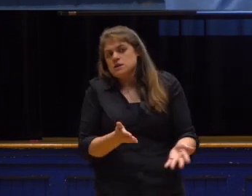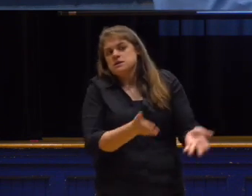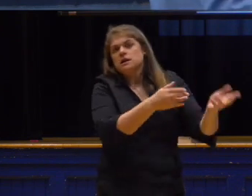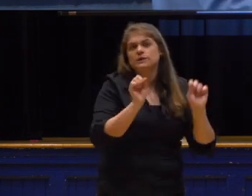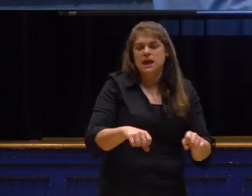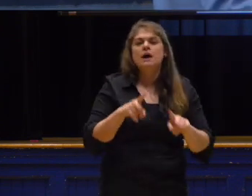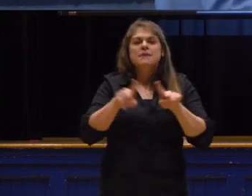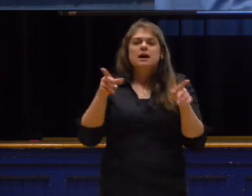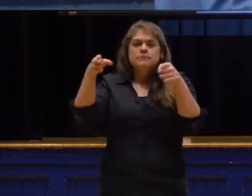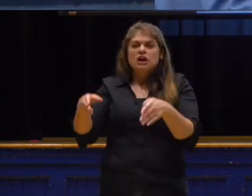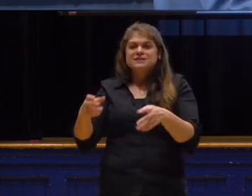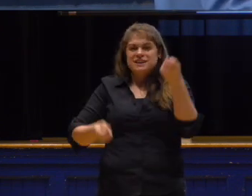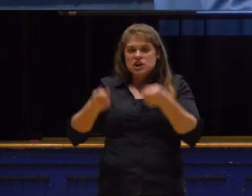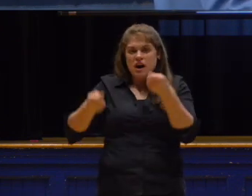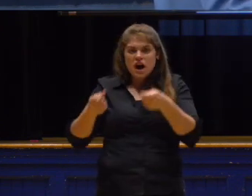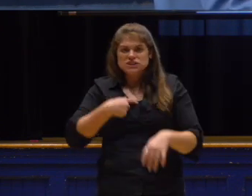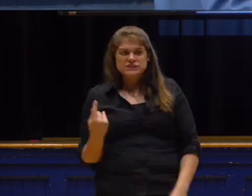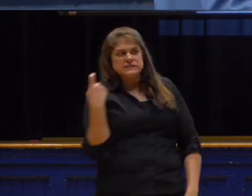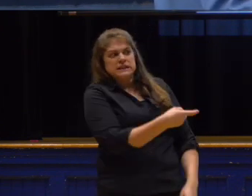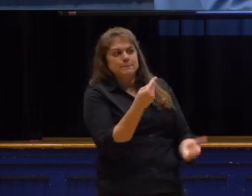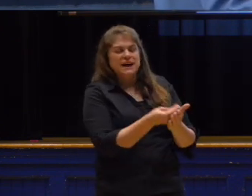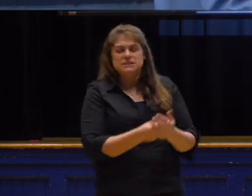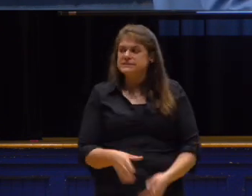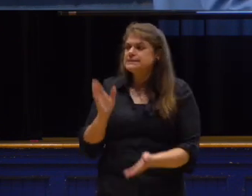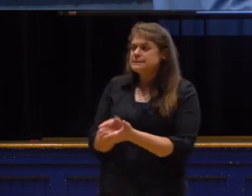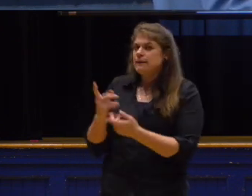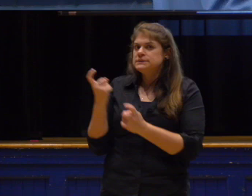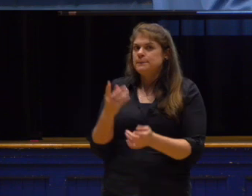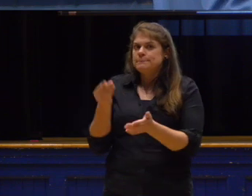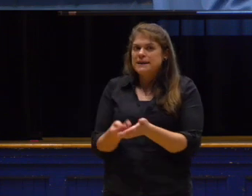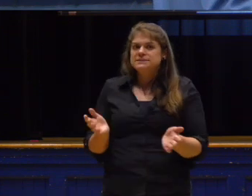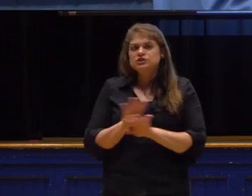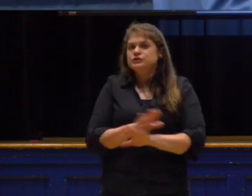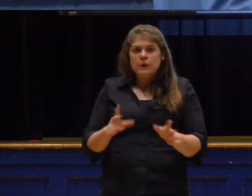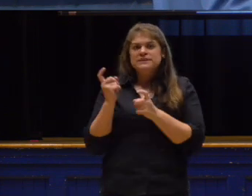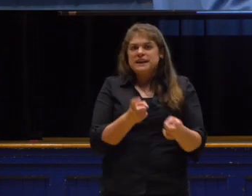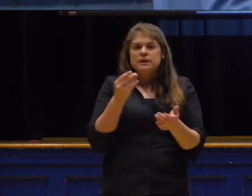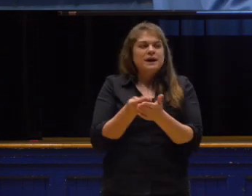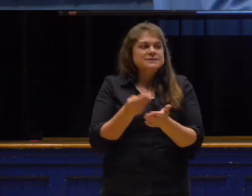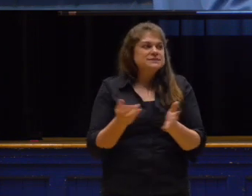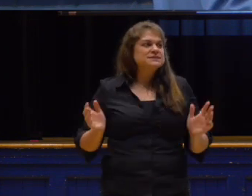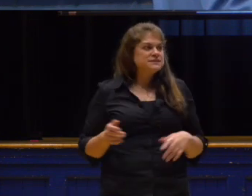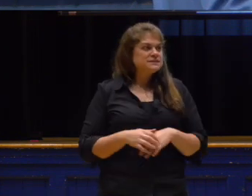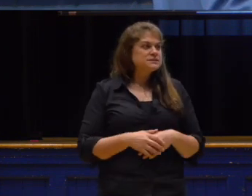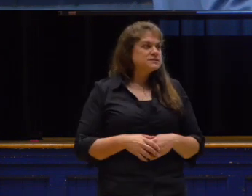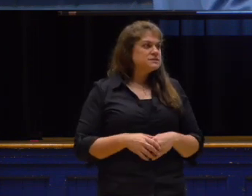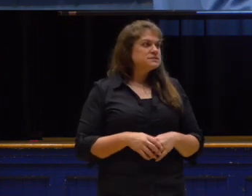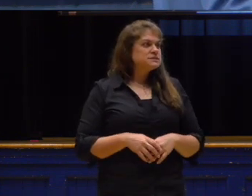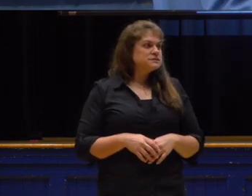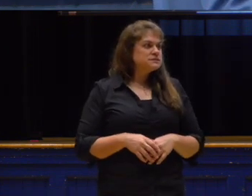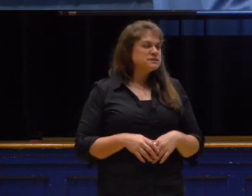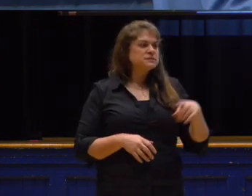the idea of people giving money, and I hate to say it this way, don't give them money. If you don't give them money, they won't be there on that.